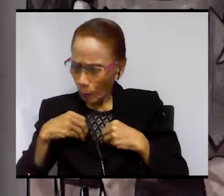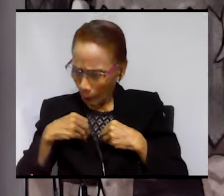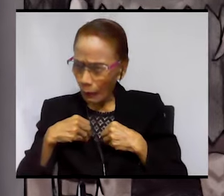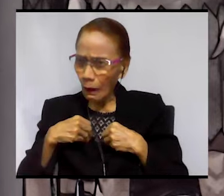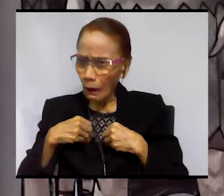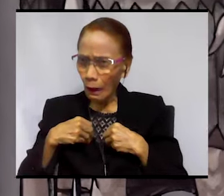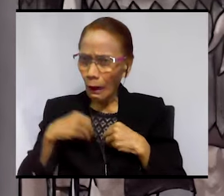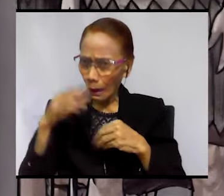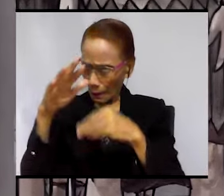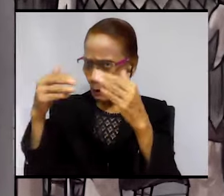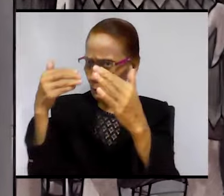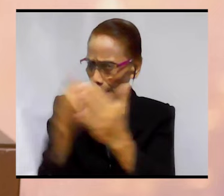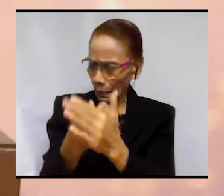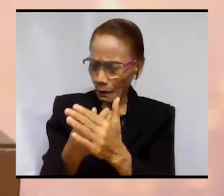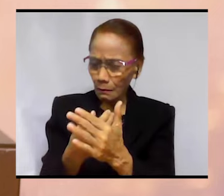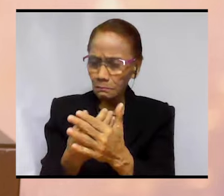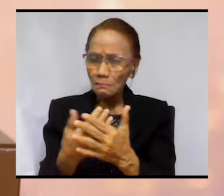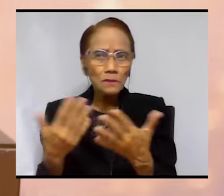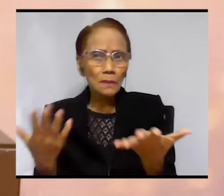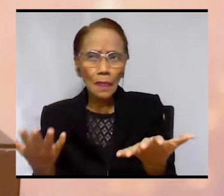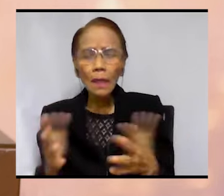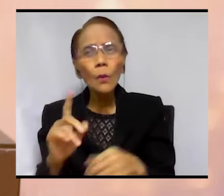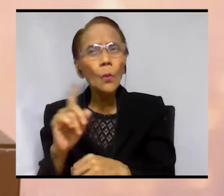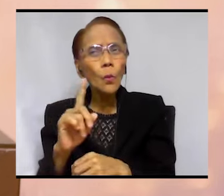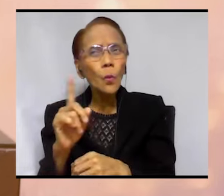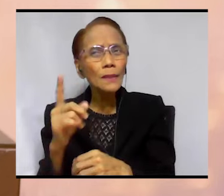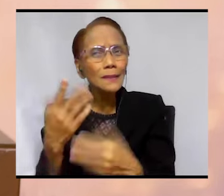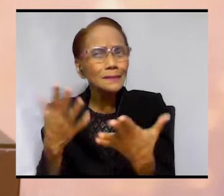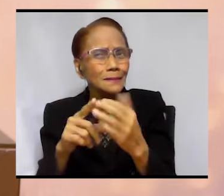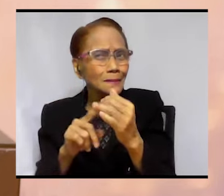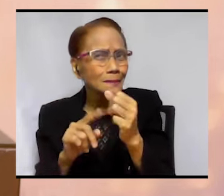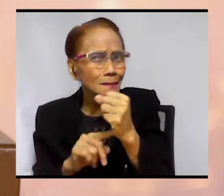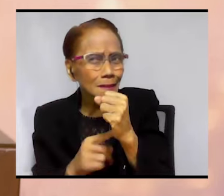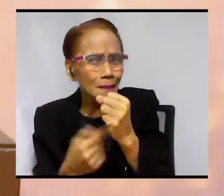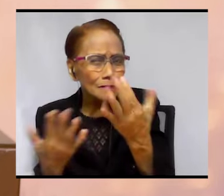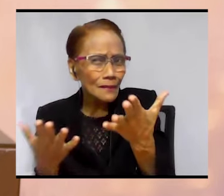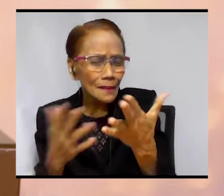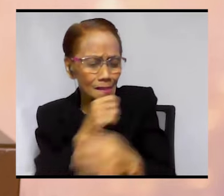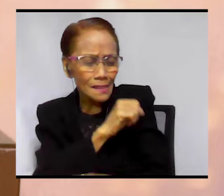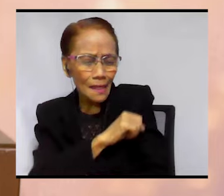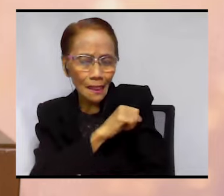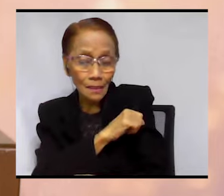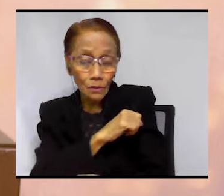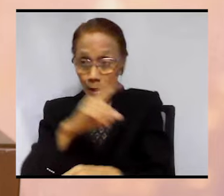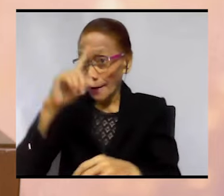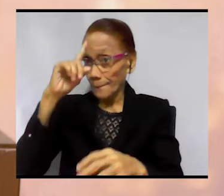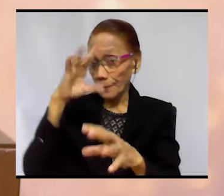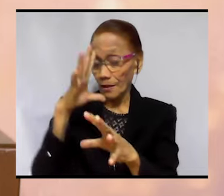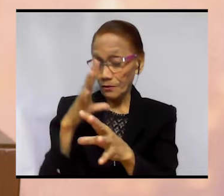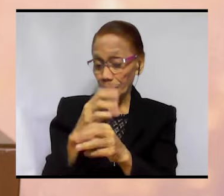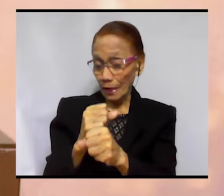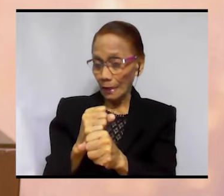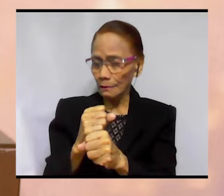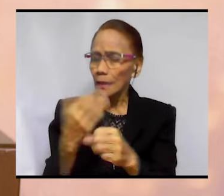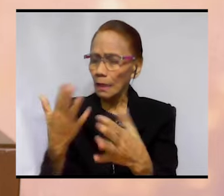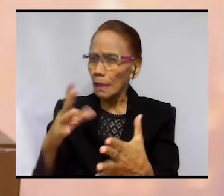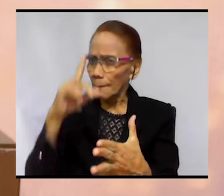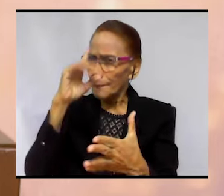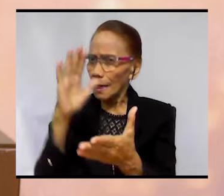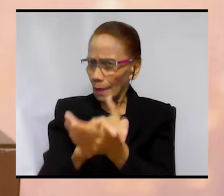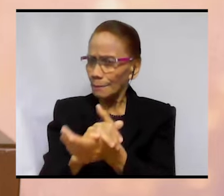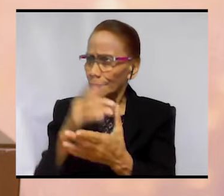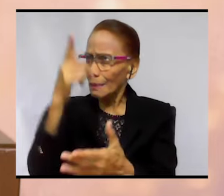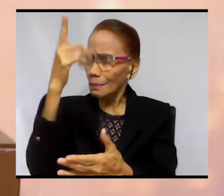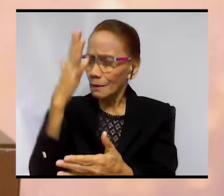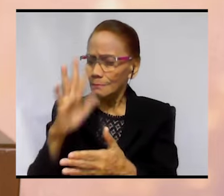wholeheartedly. What is the source of this attitude? faith. He believes